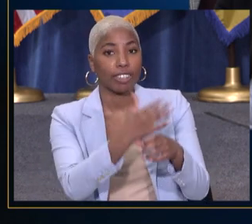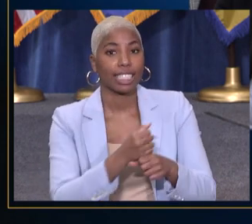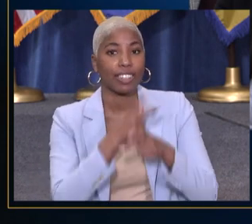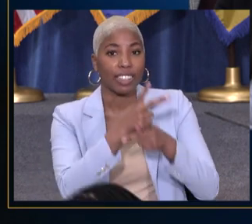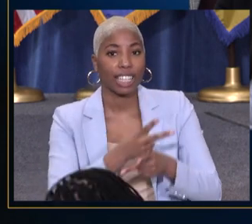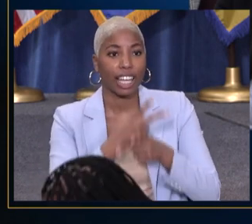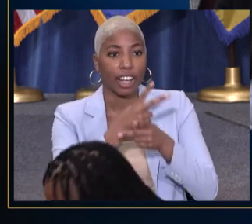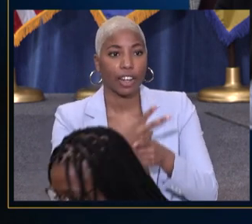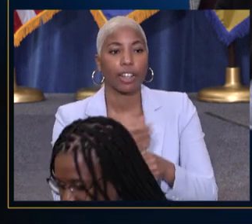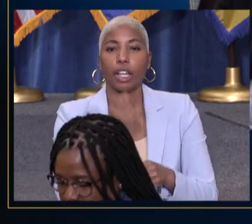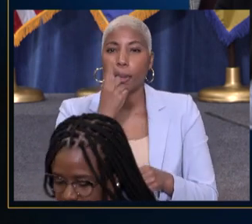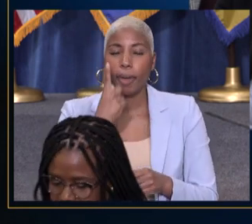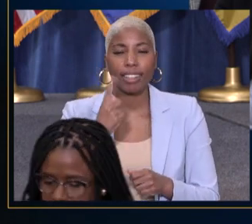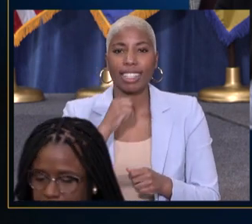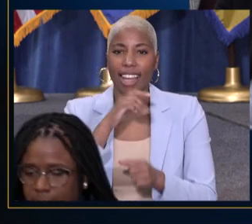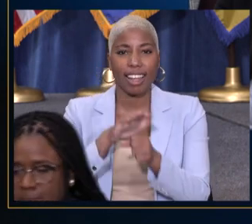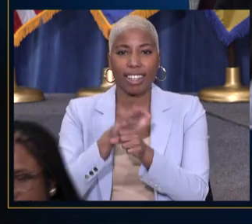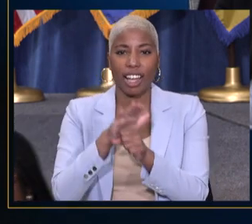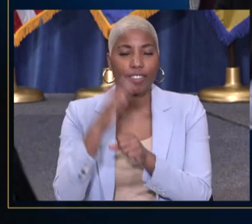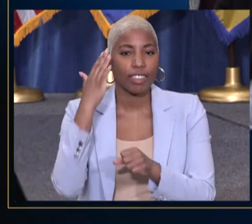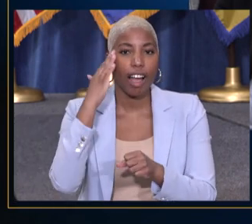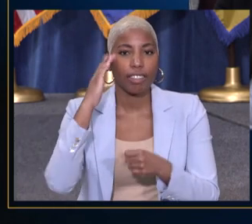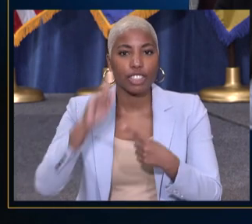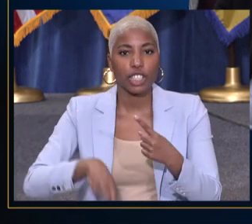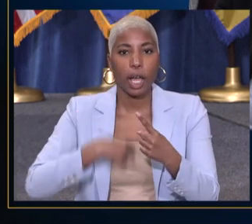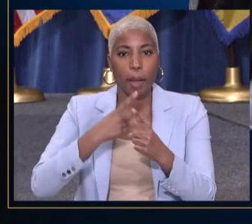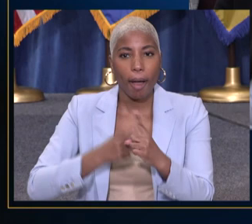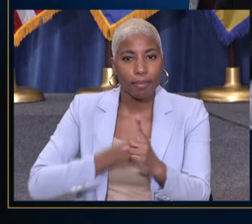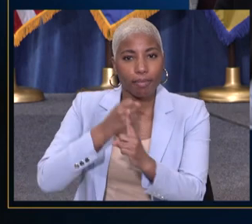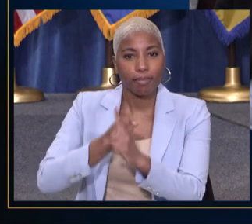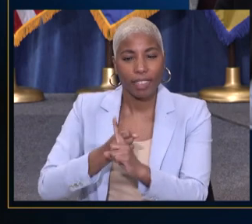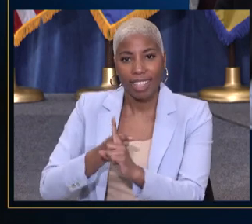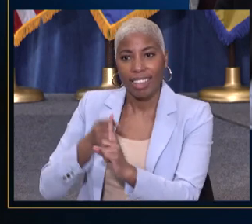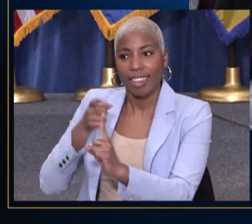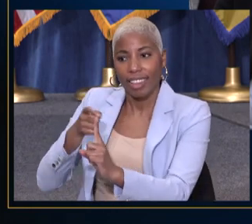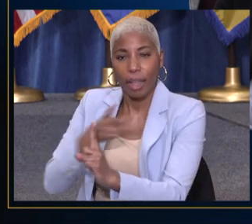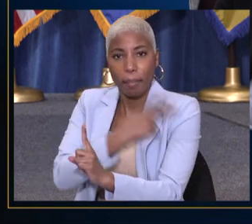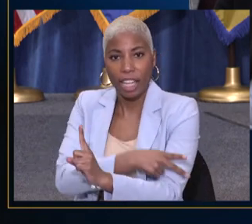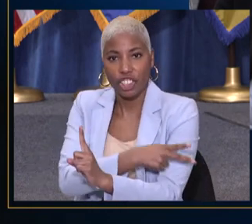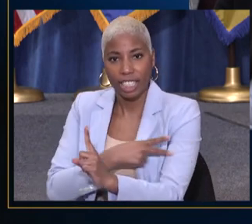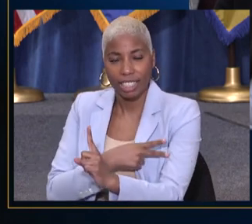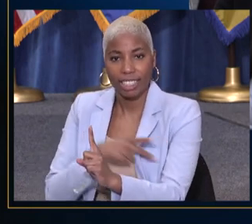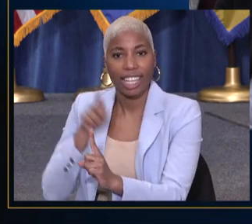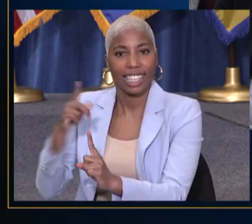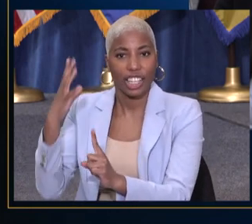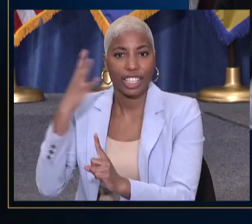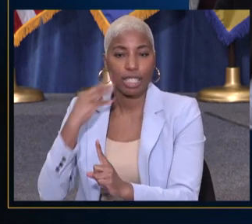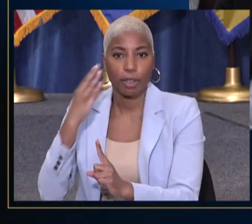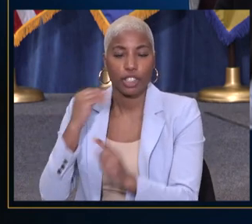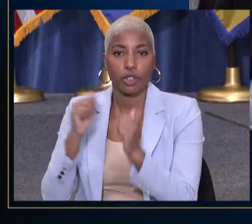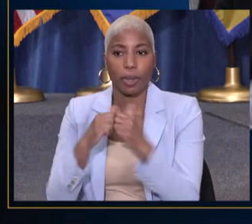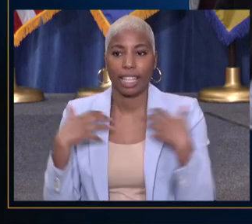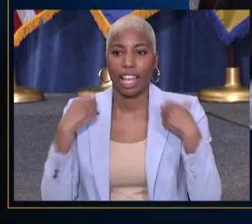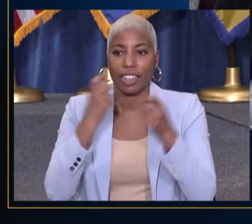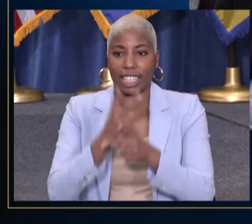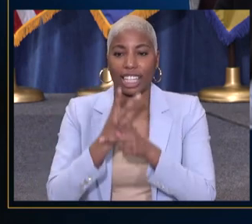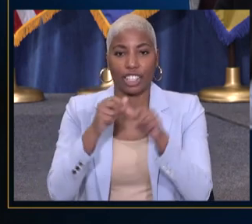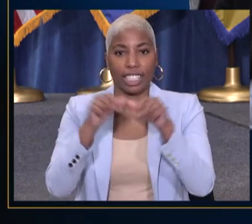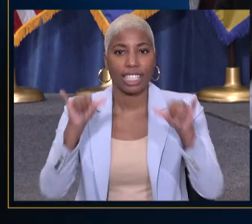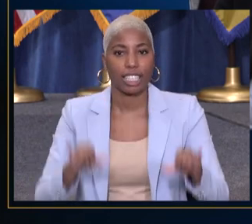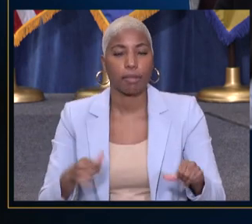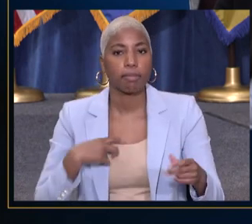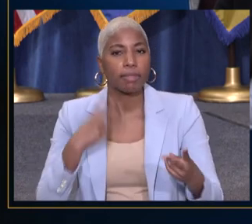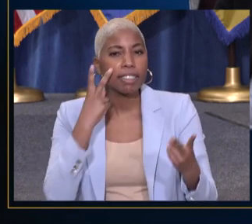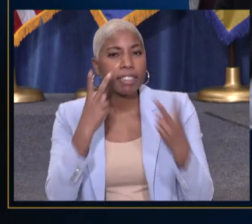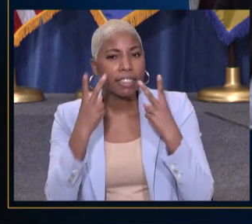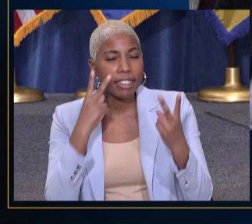implicit perception of the patient and the experience that they have in the healthcare system. I've been seeing a lot of information and talking to a lot of